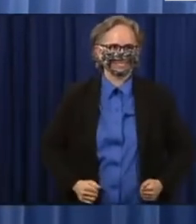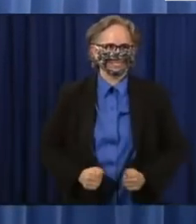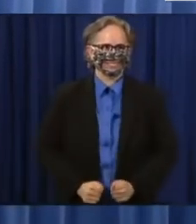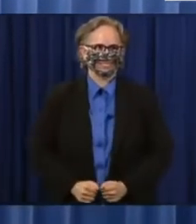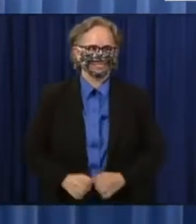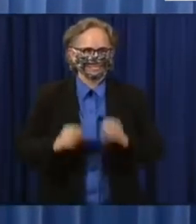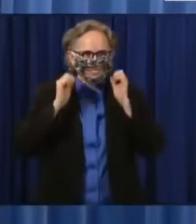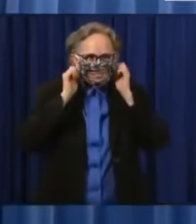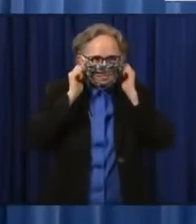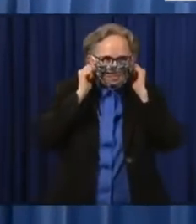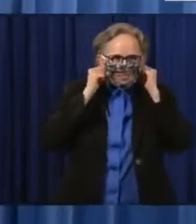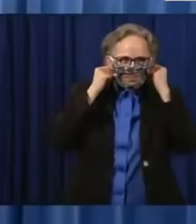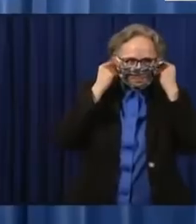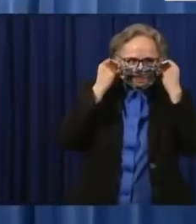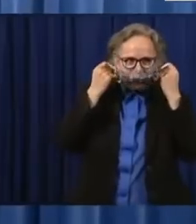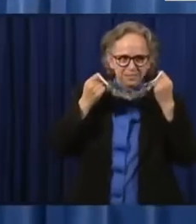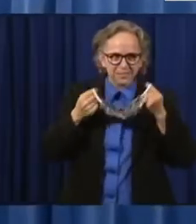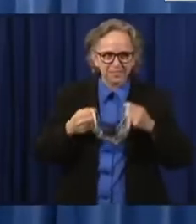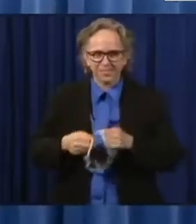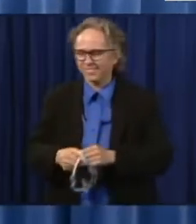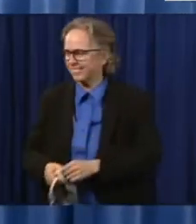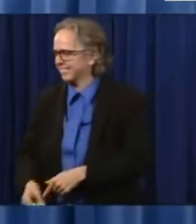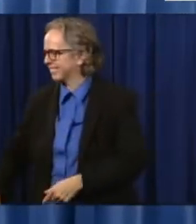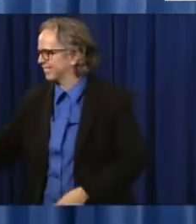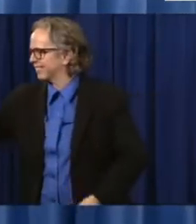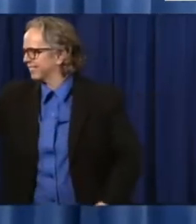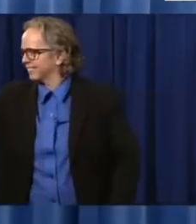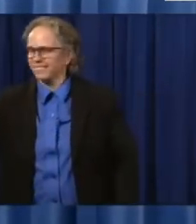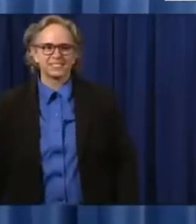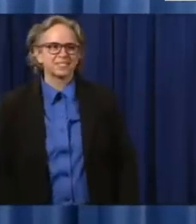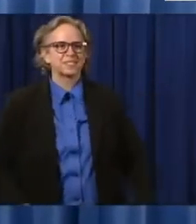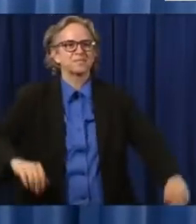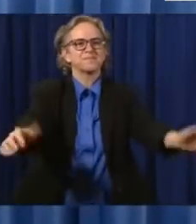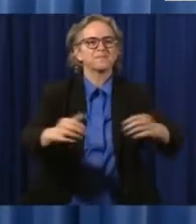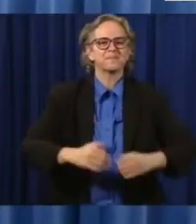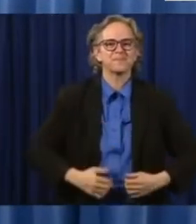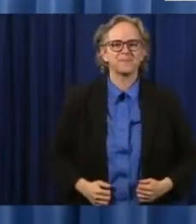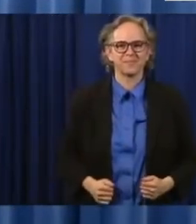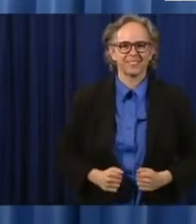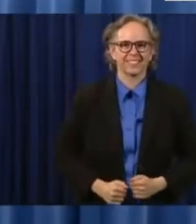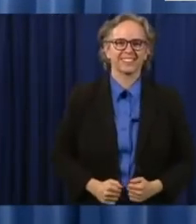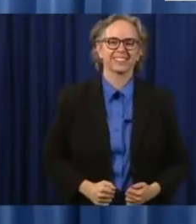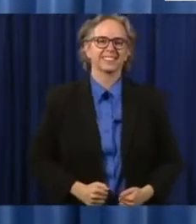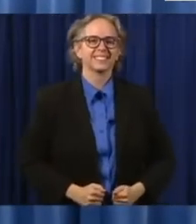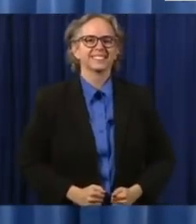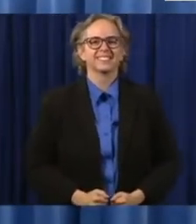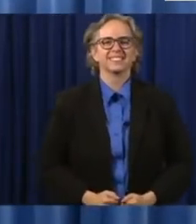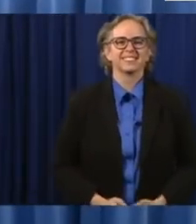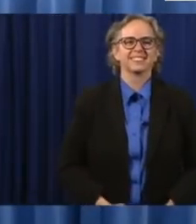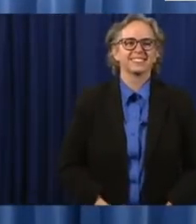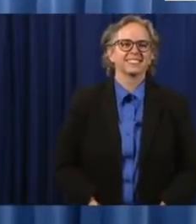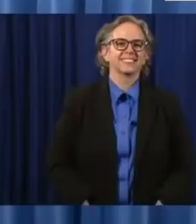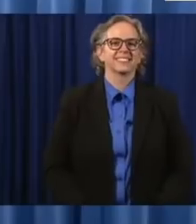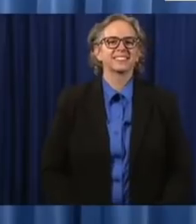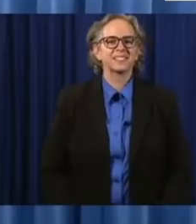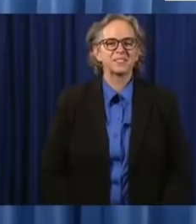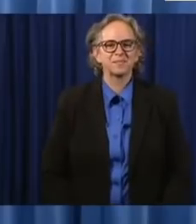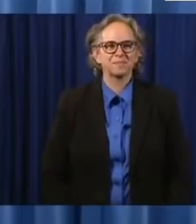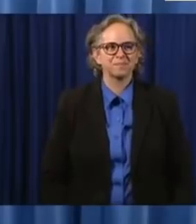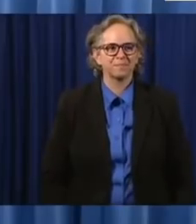their expectations are. Well, Tara, the governor is at the podium, so we're going to take a break and listen in.